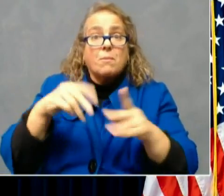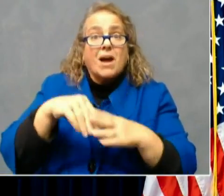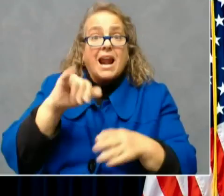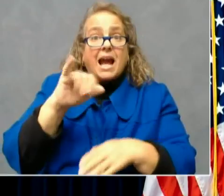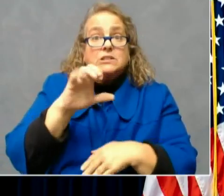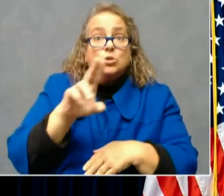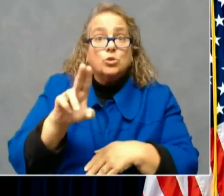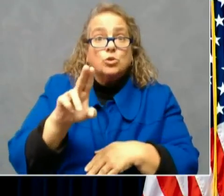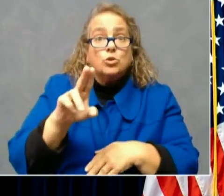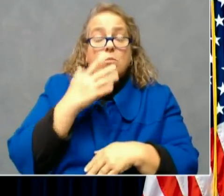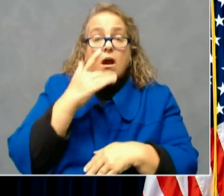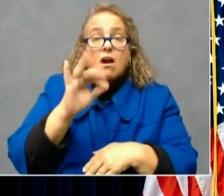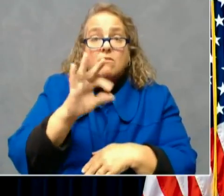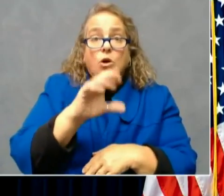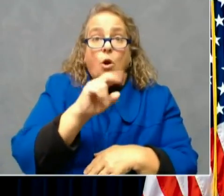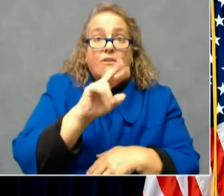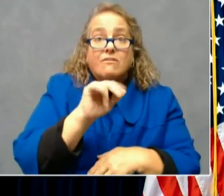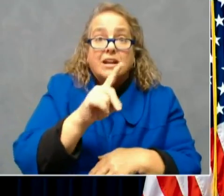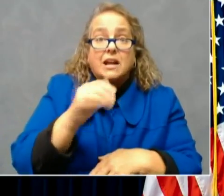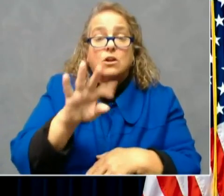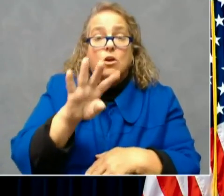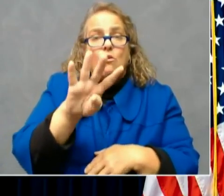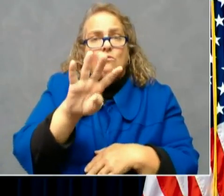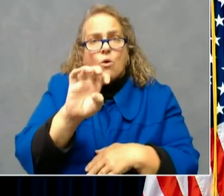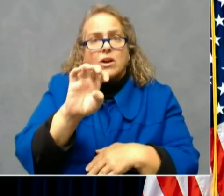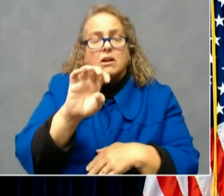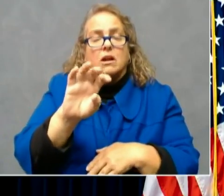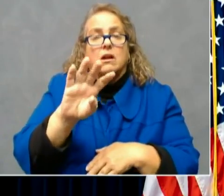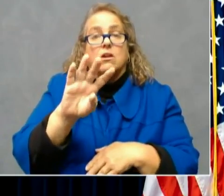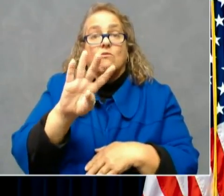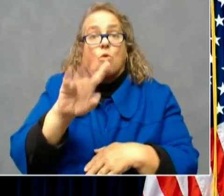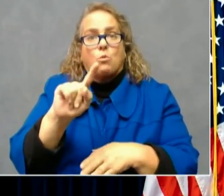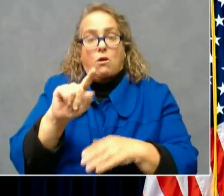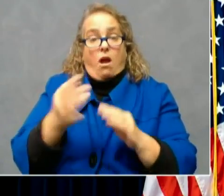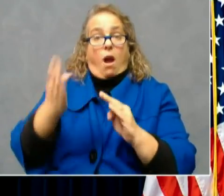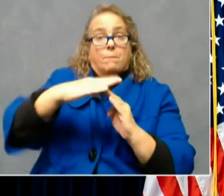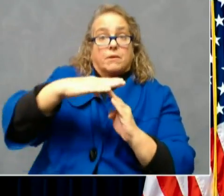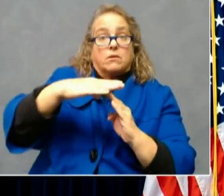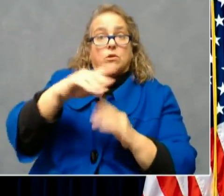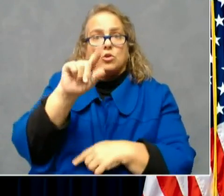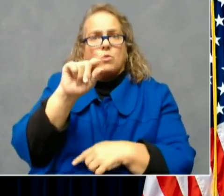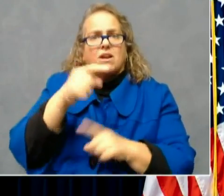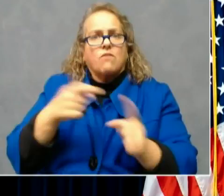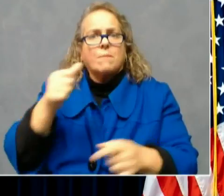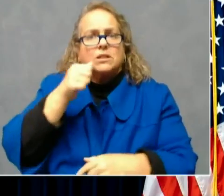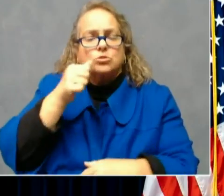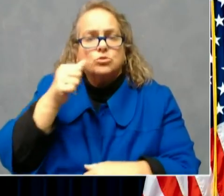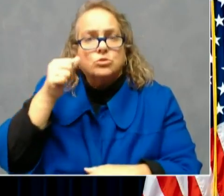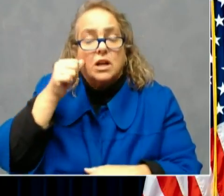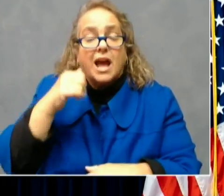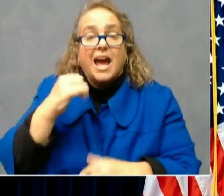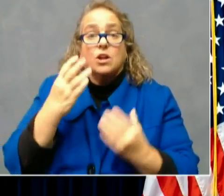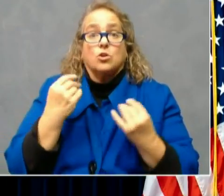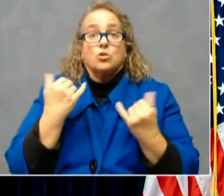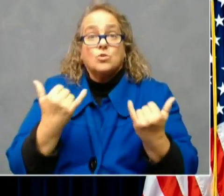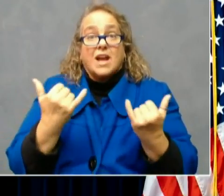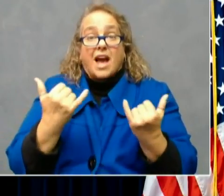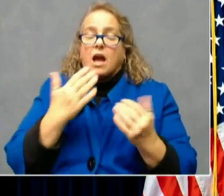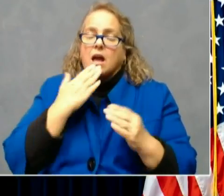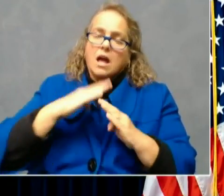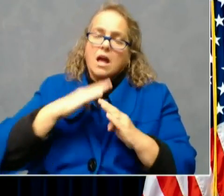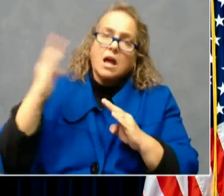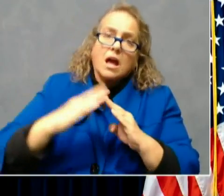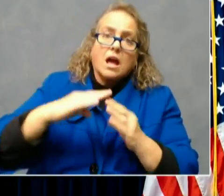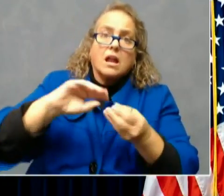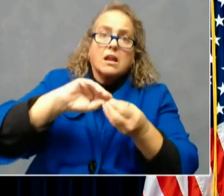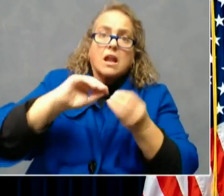at 441, up 20 from yesterday. And today, we have a record number of people on a ventilator fighting